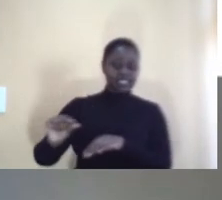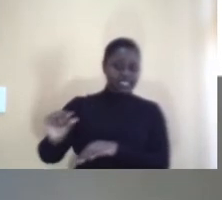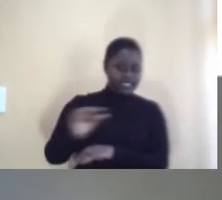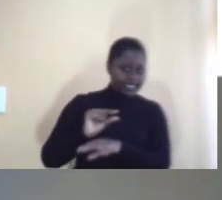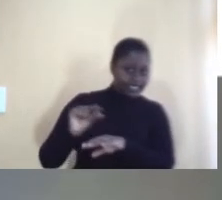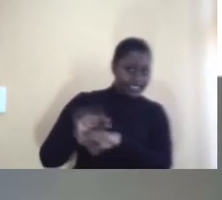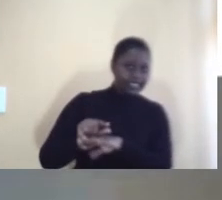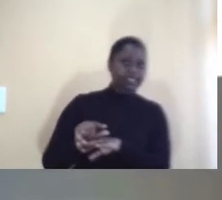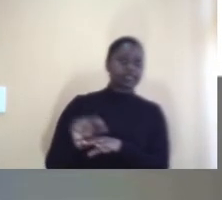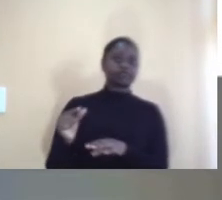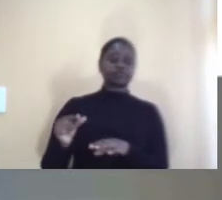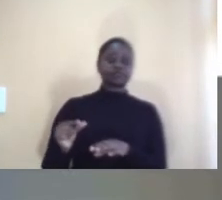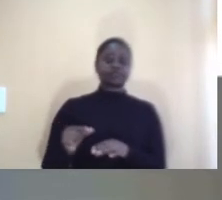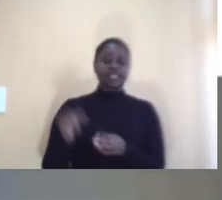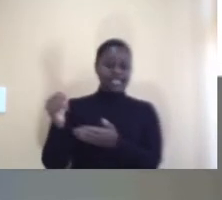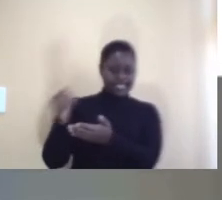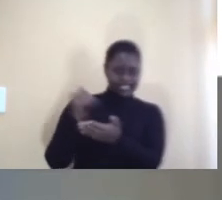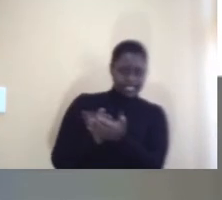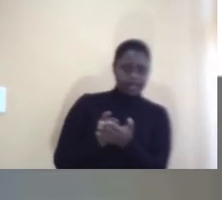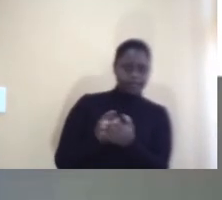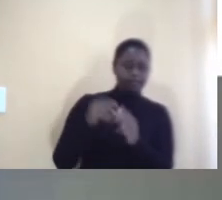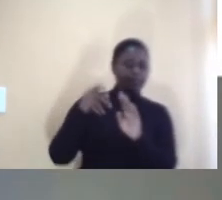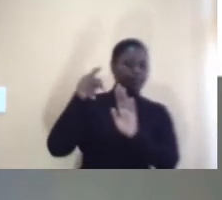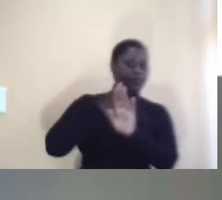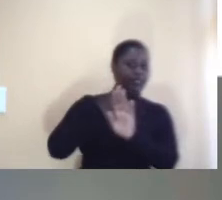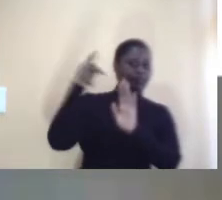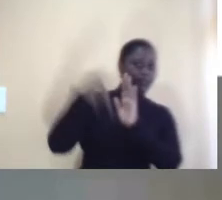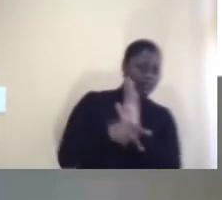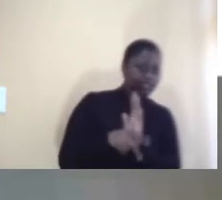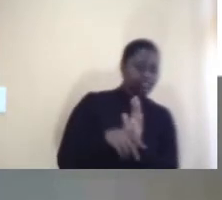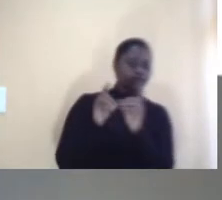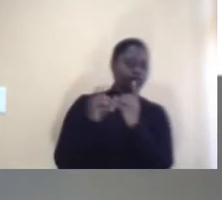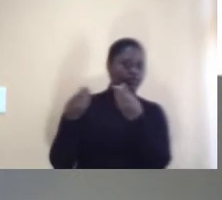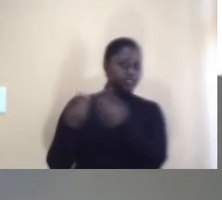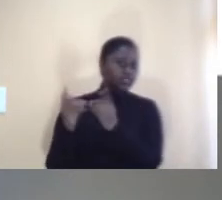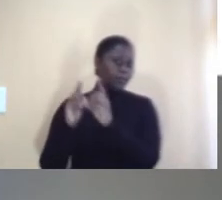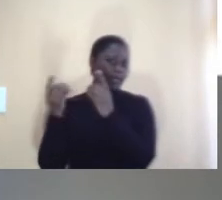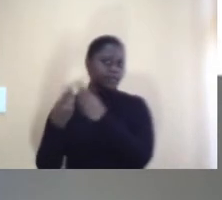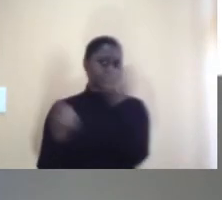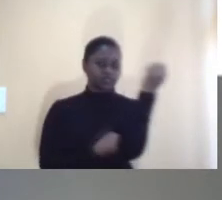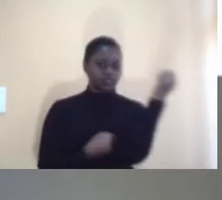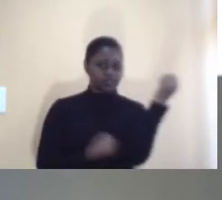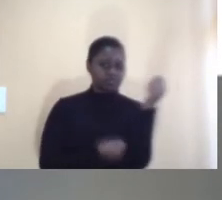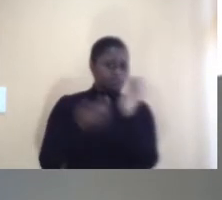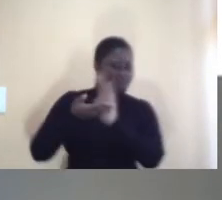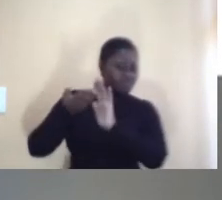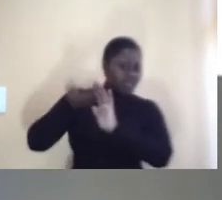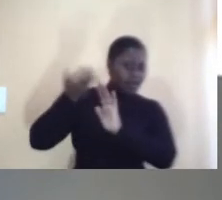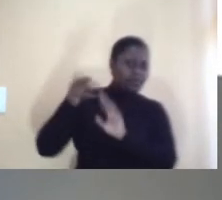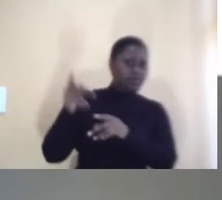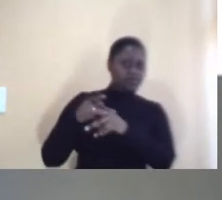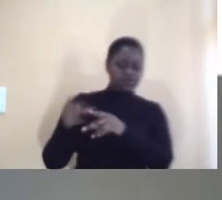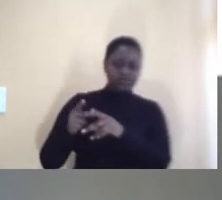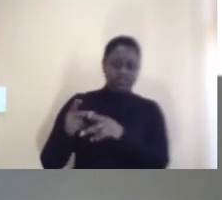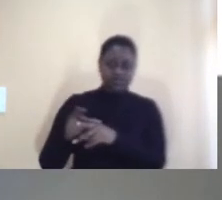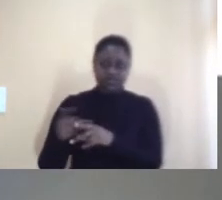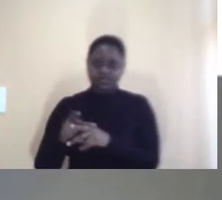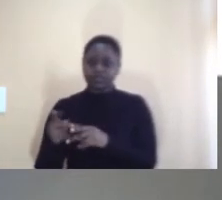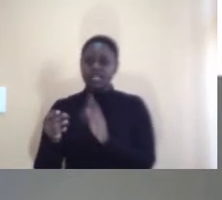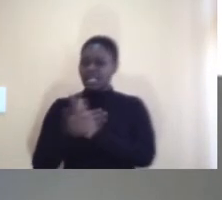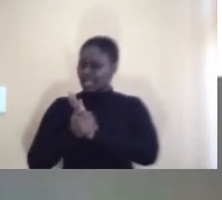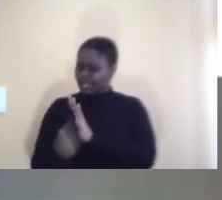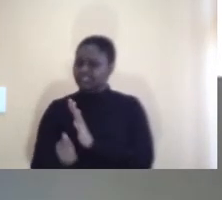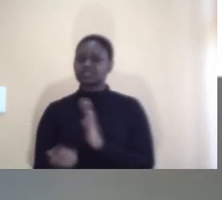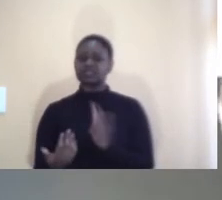what we see on paper. Incomplete projects, dilapidated departmental offices, outdated farming practices, bloated and unskilled